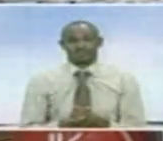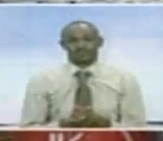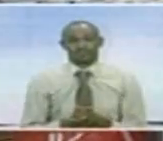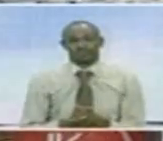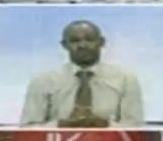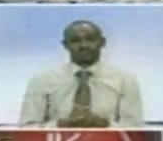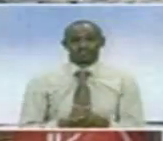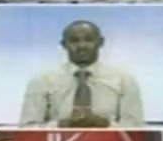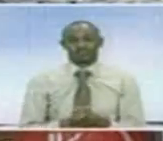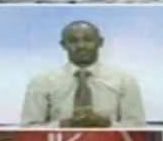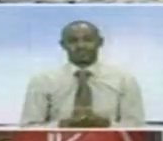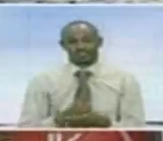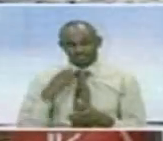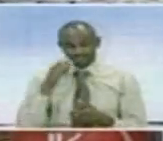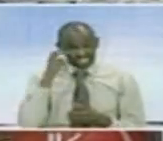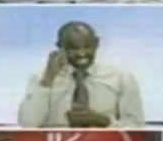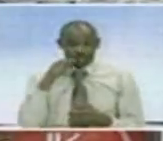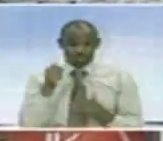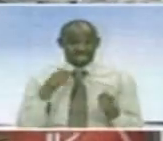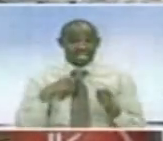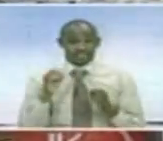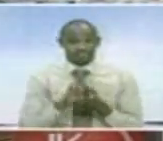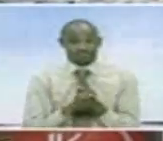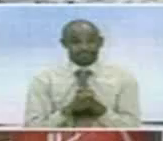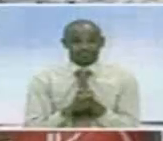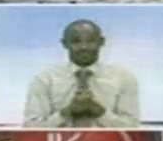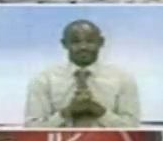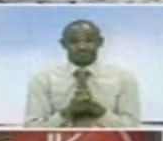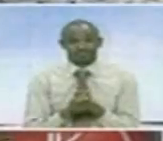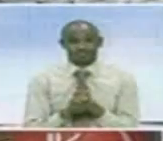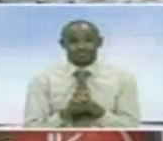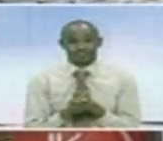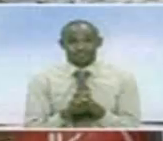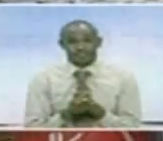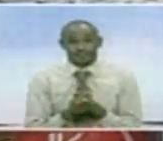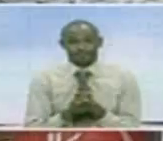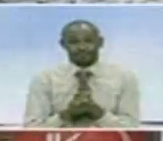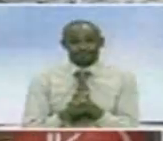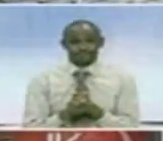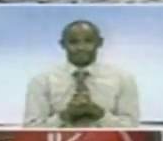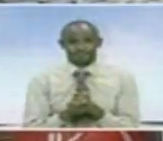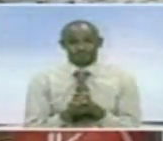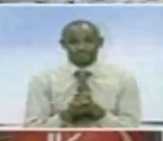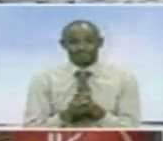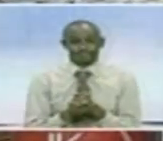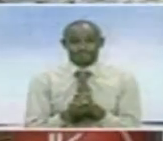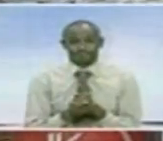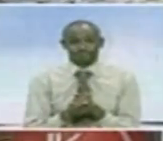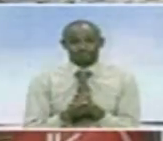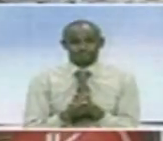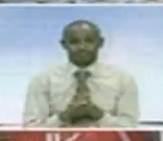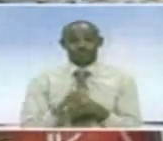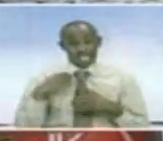political cycle. What I wanted to give as a suggestion, we are here, even today we are facing